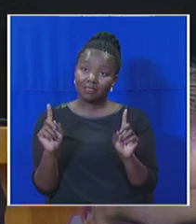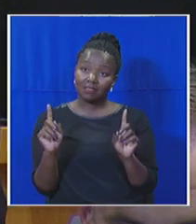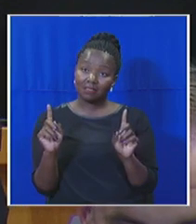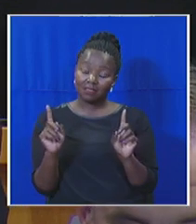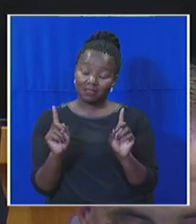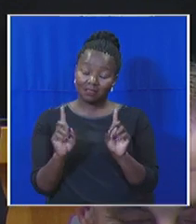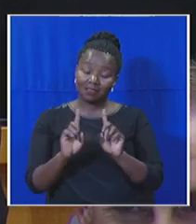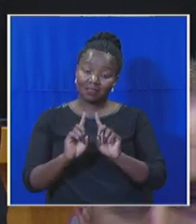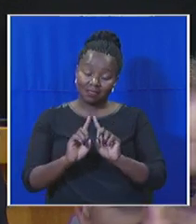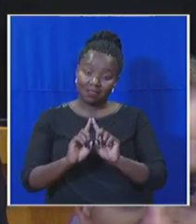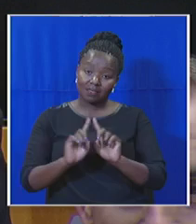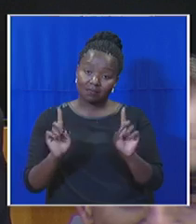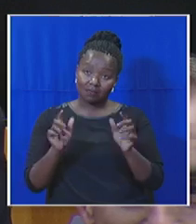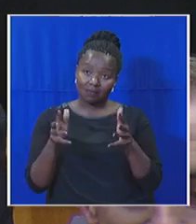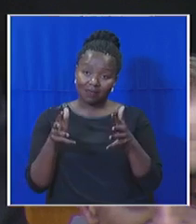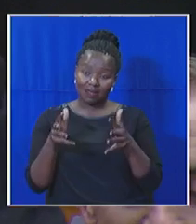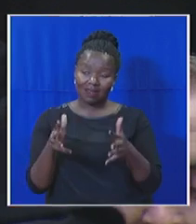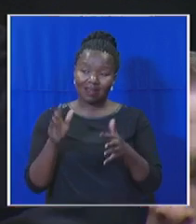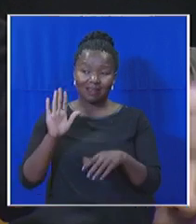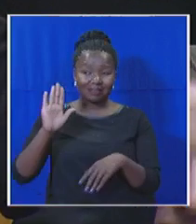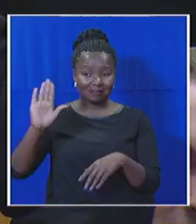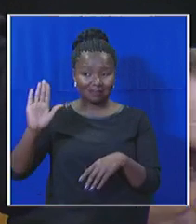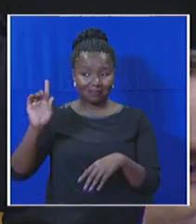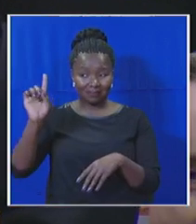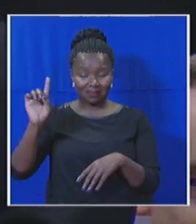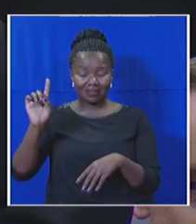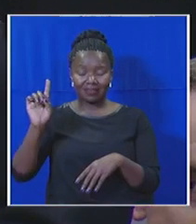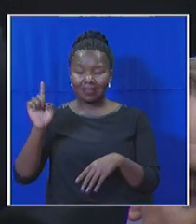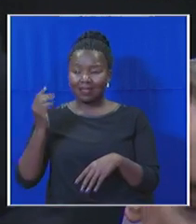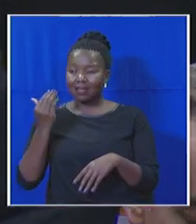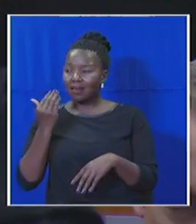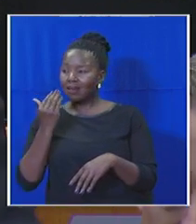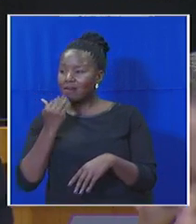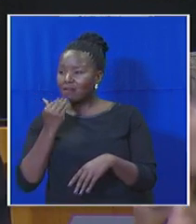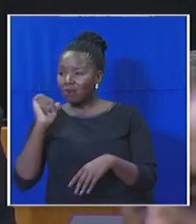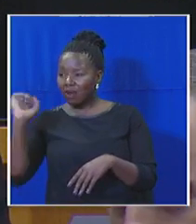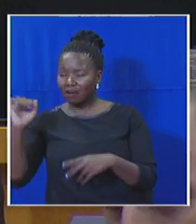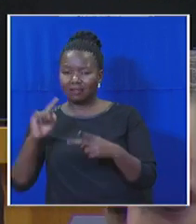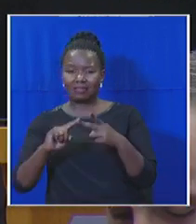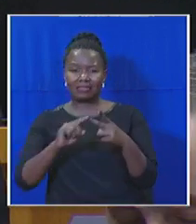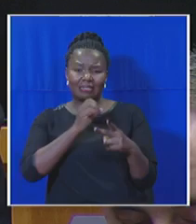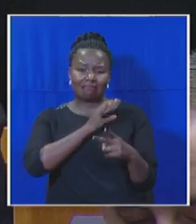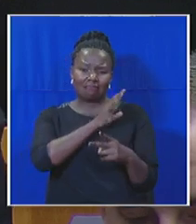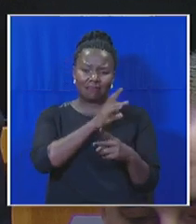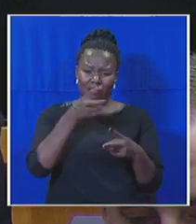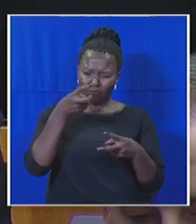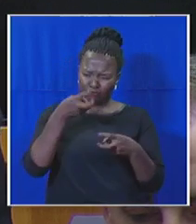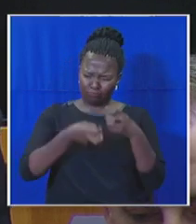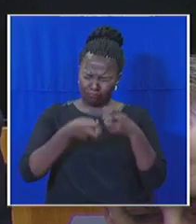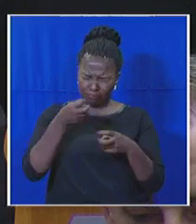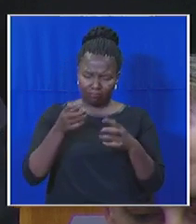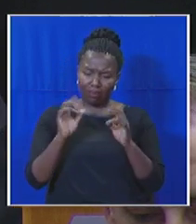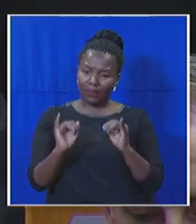in light of the complex nature of the Middle East conflict, and you have alluded to the extremism,